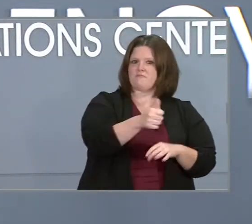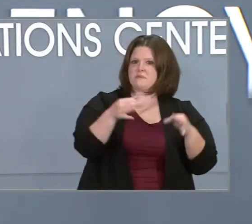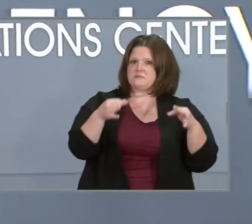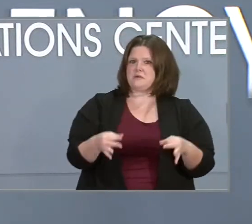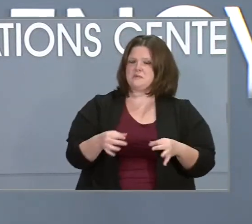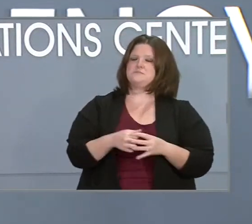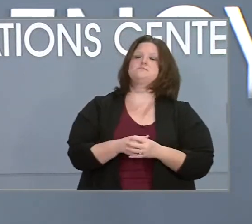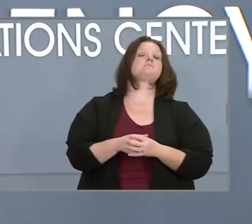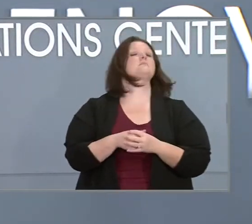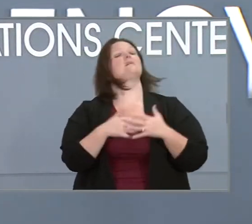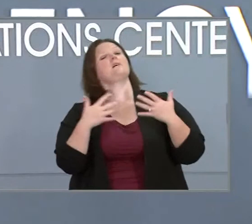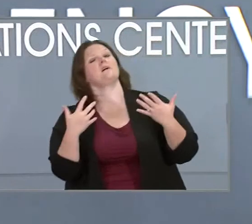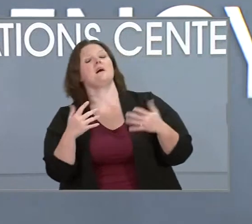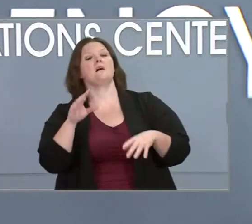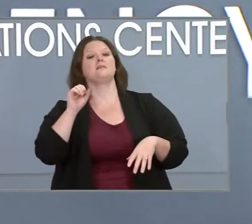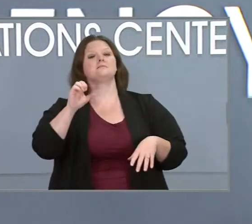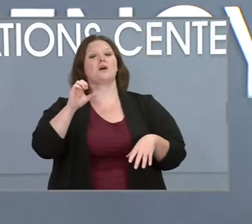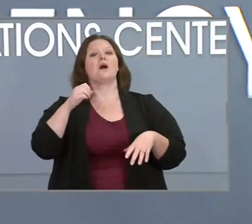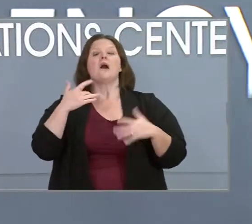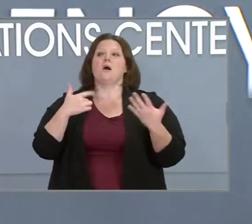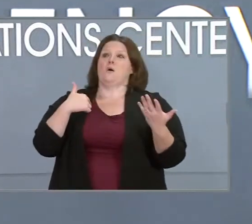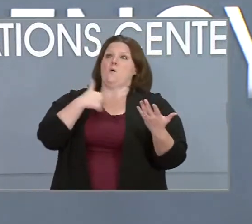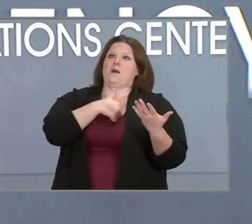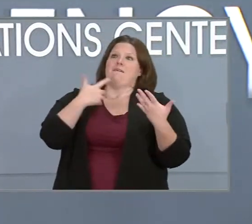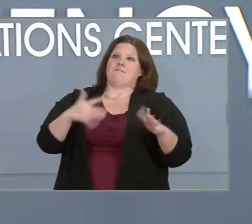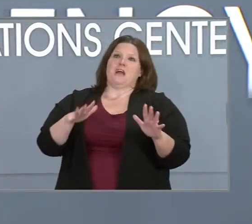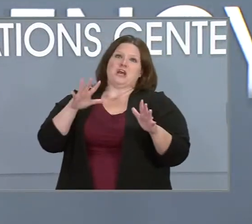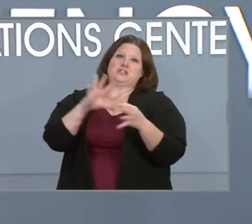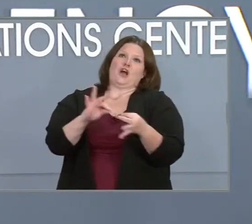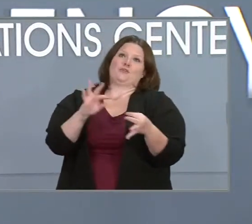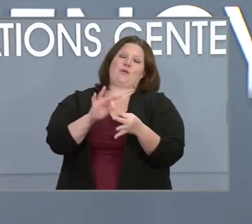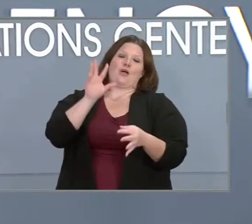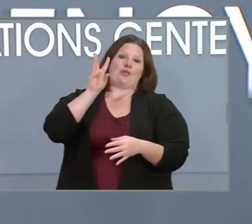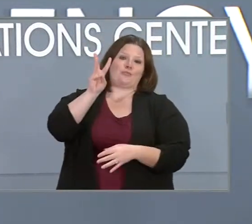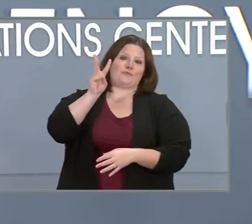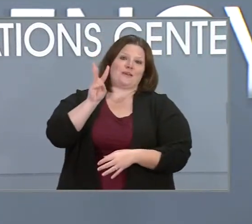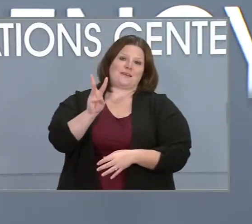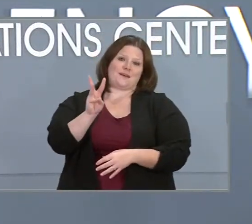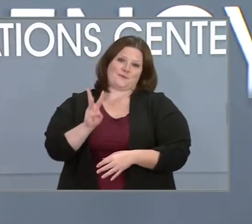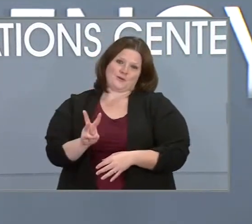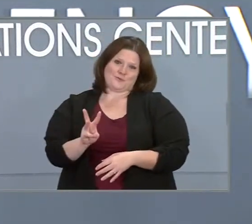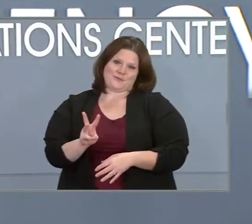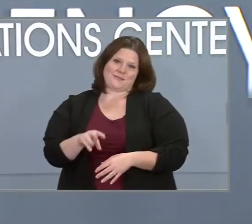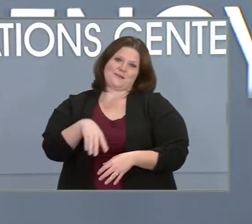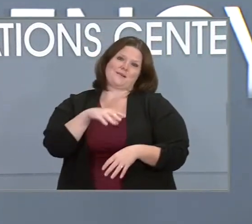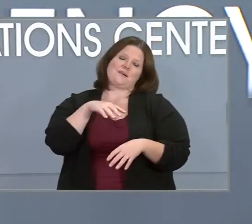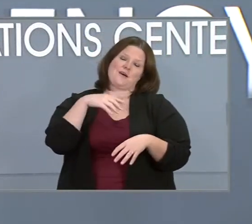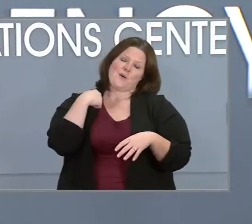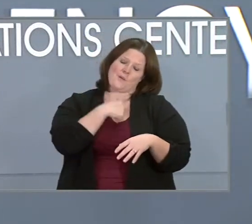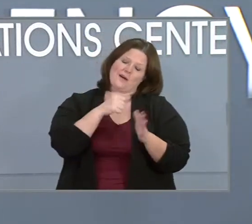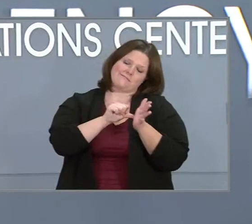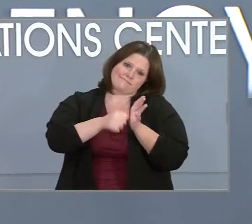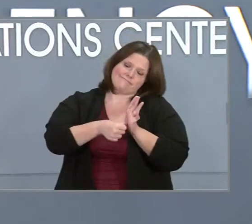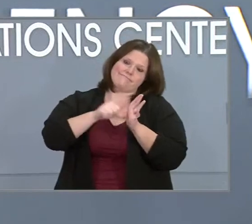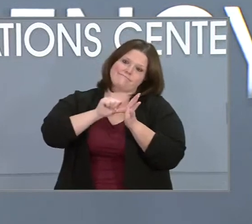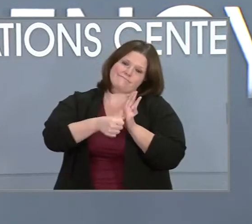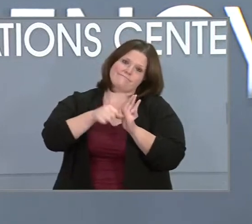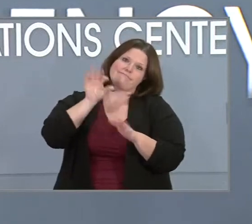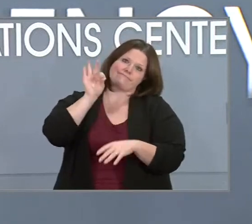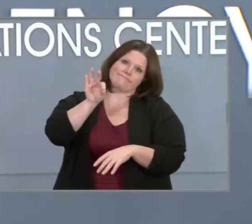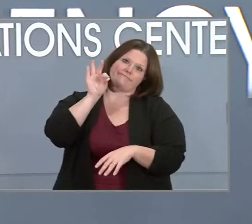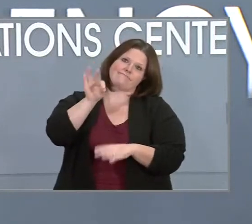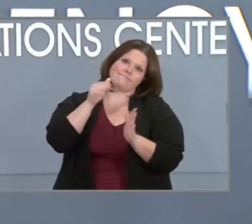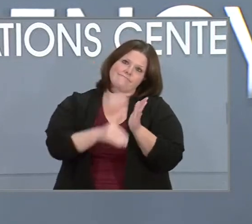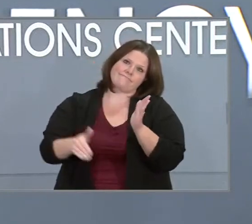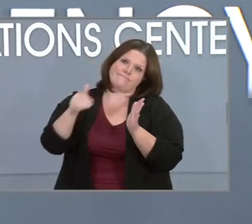lot about the 3 Ws. I think everyone's heard us say it so many times. They still apply here. And so we're going to continue to encourage folks to think about their